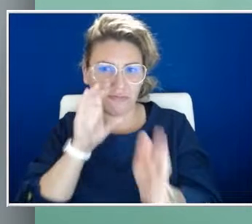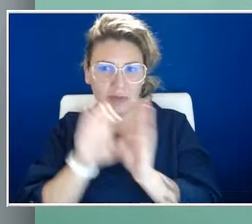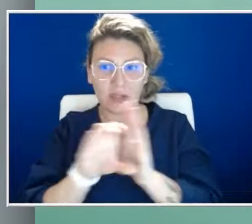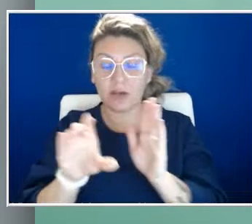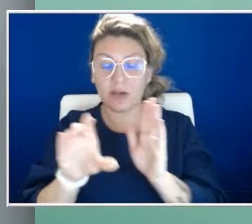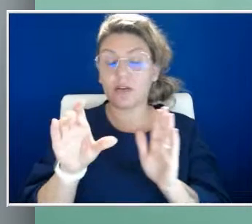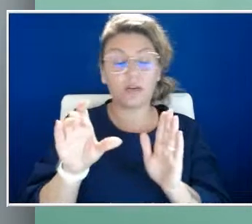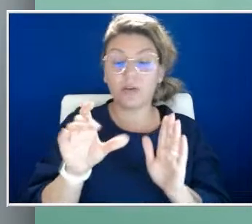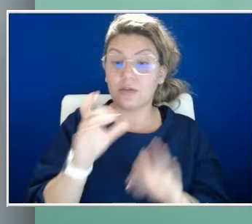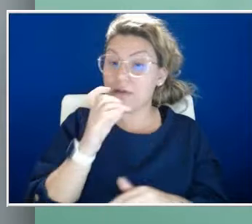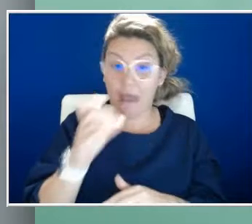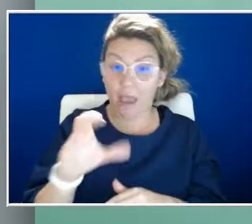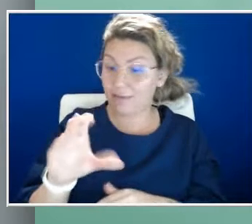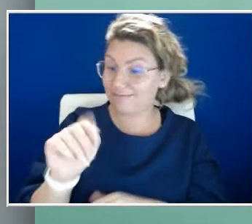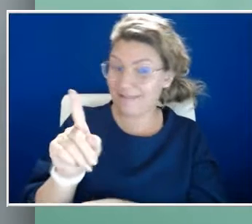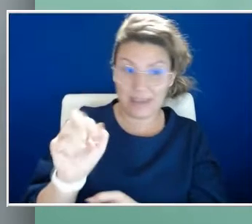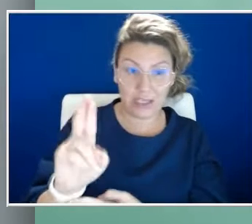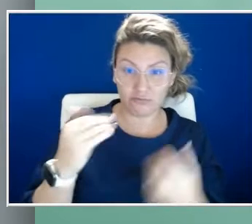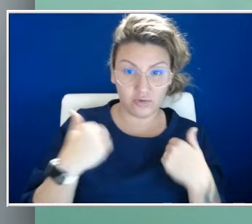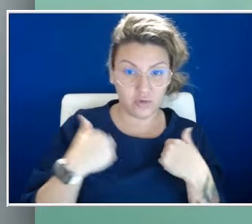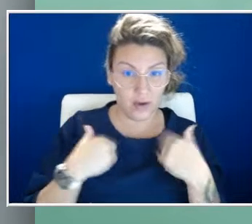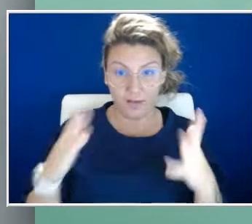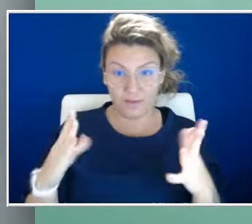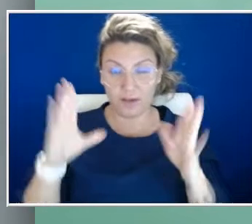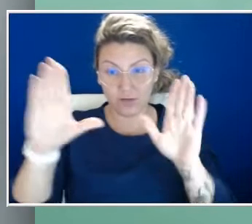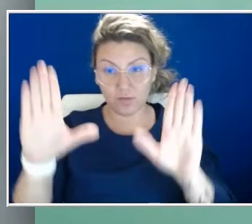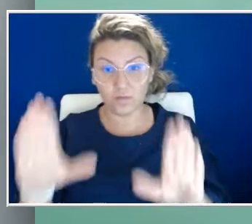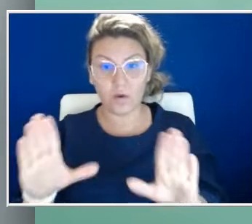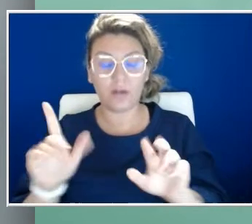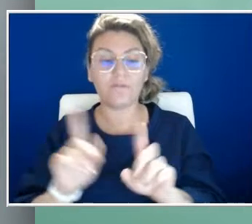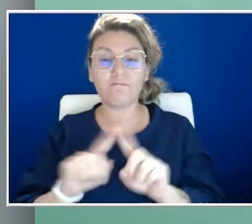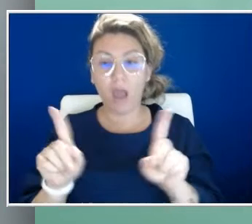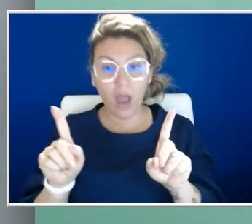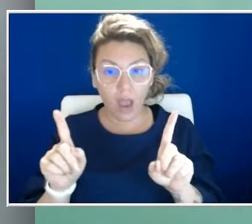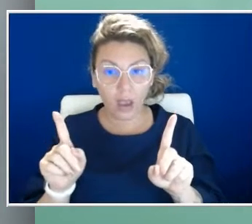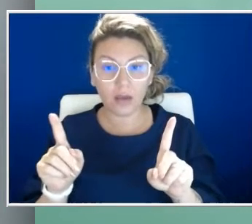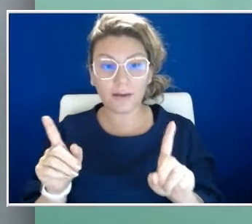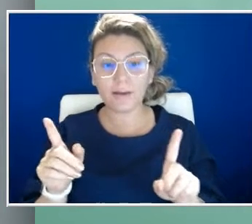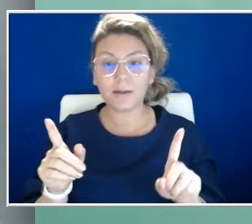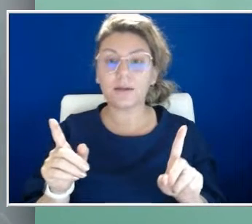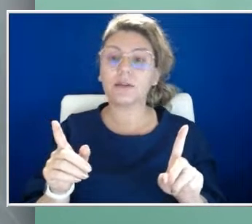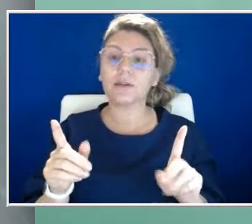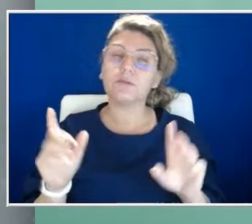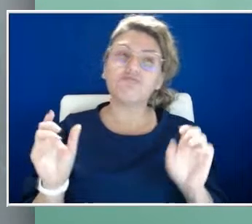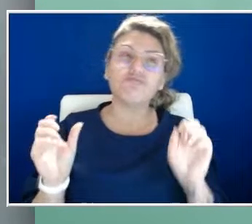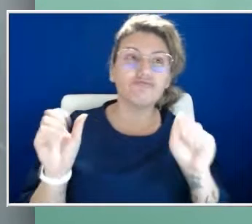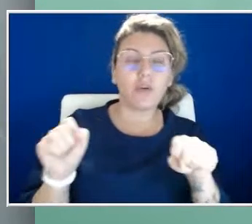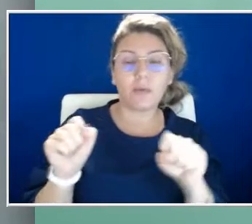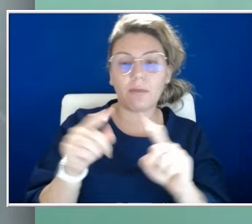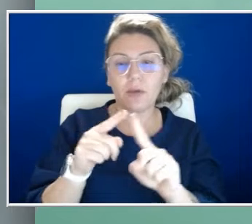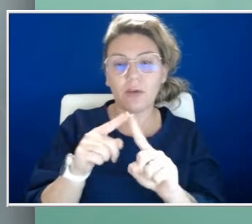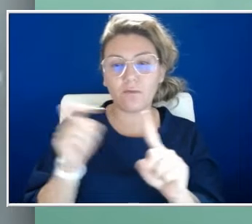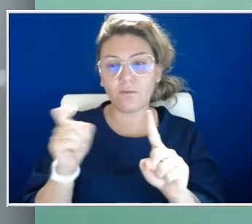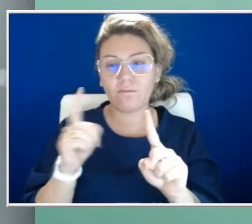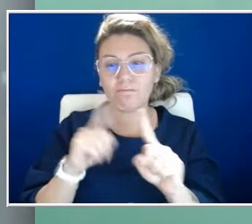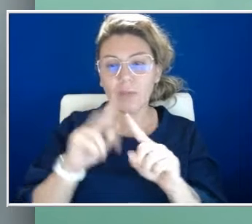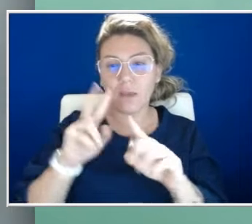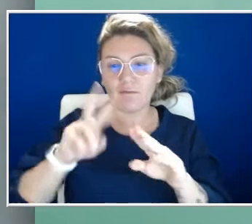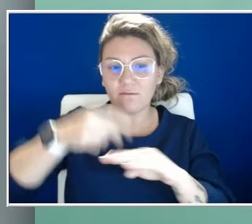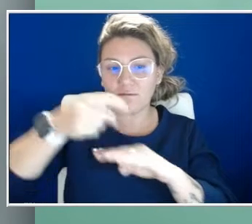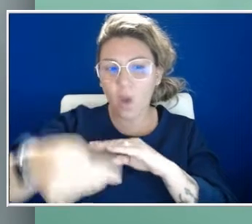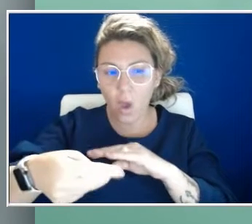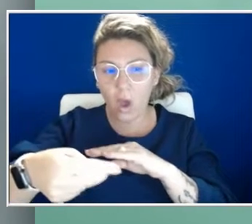being a cancer, which is great, but it was probably from a fall that Curtis had